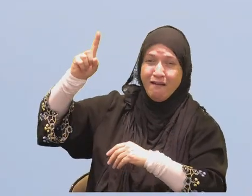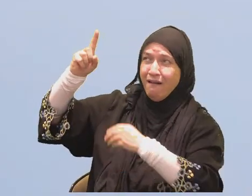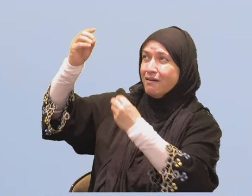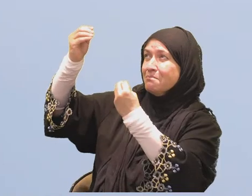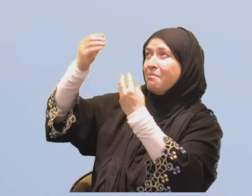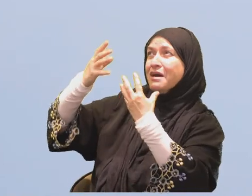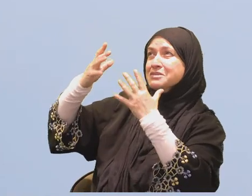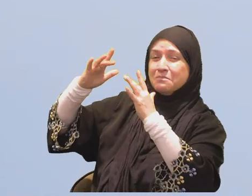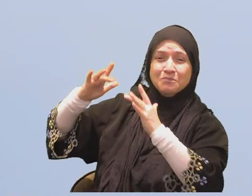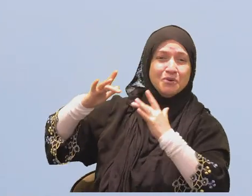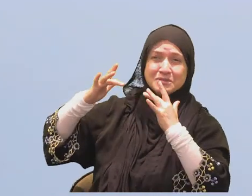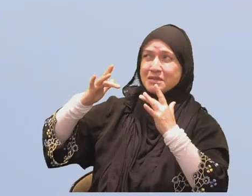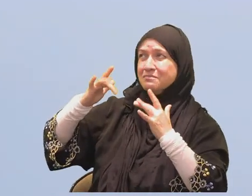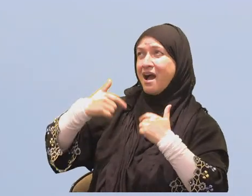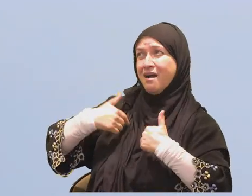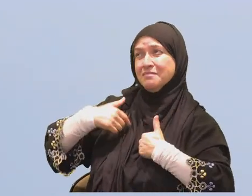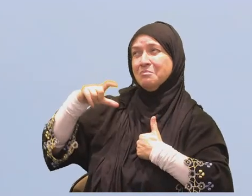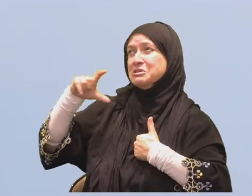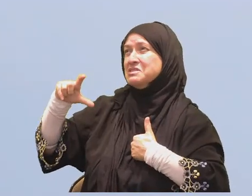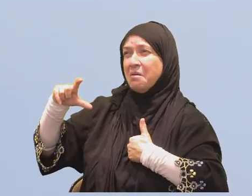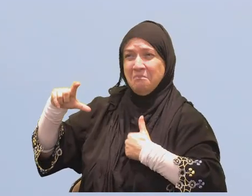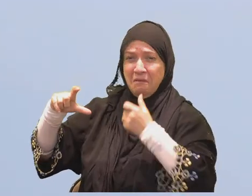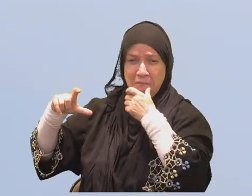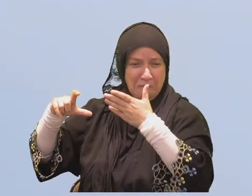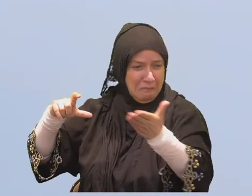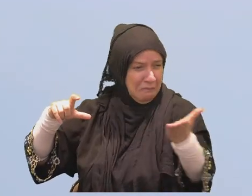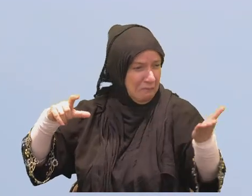not with violence, with bitterness, with compassion,